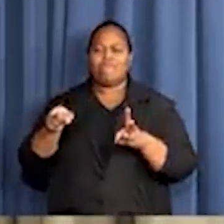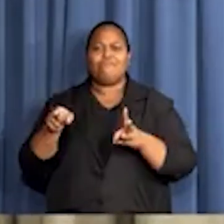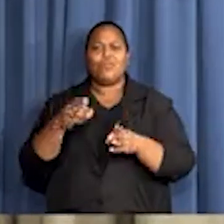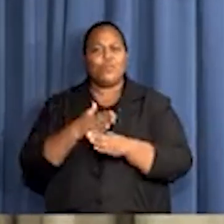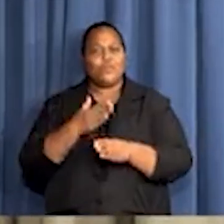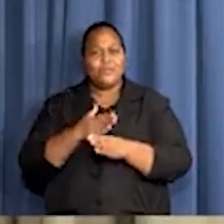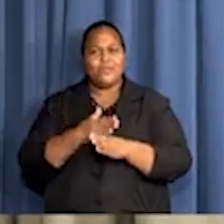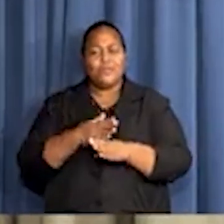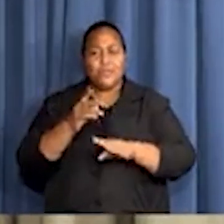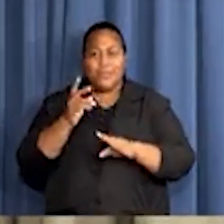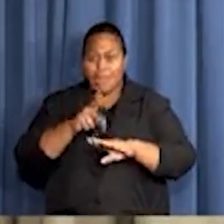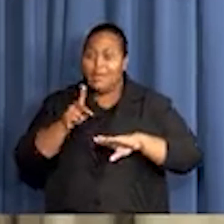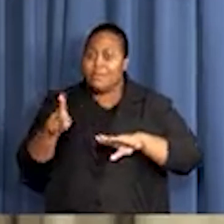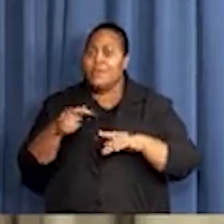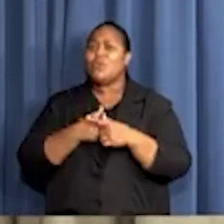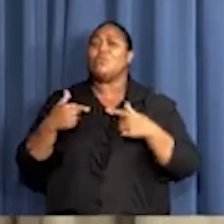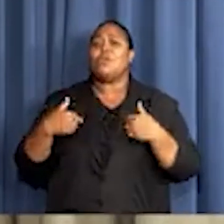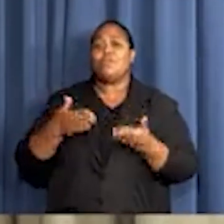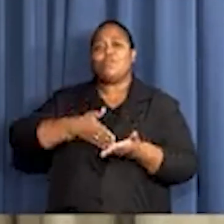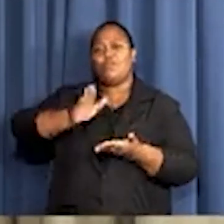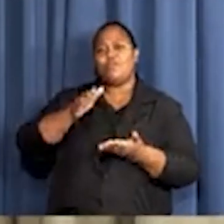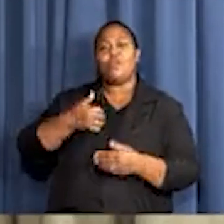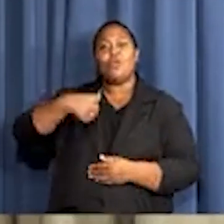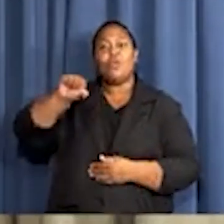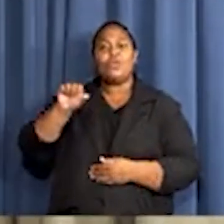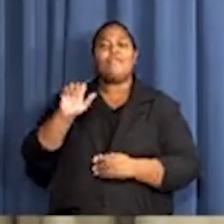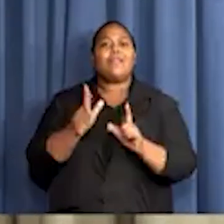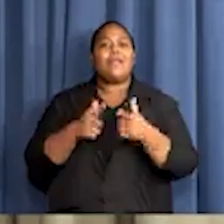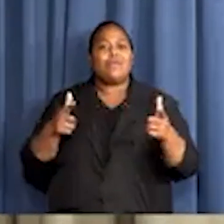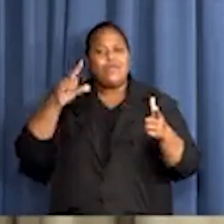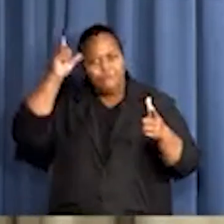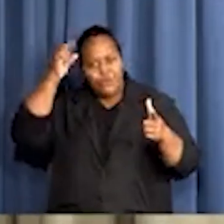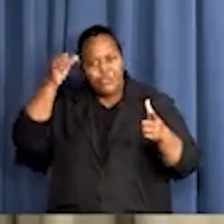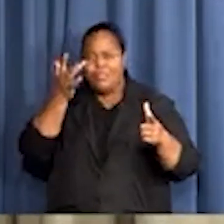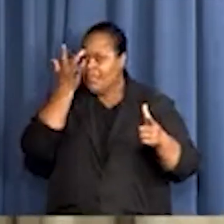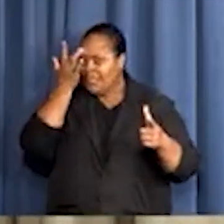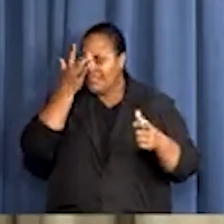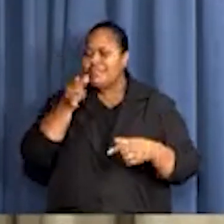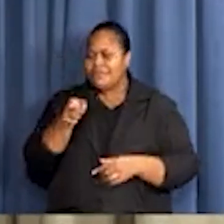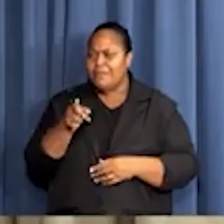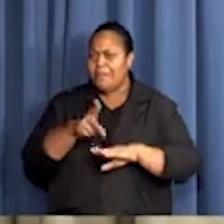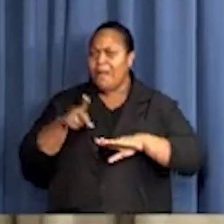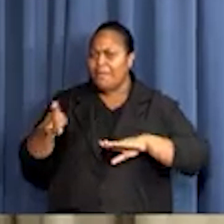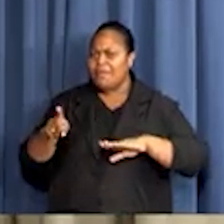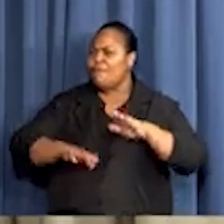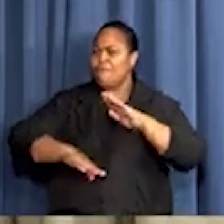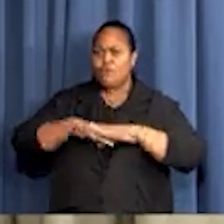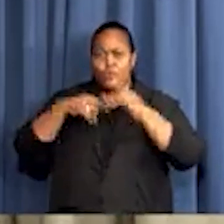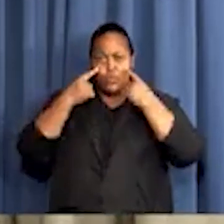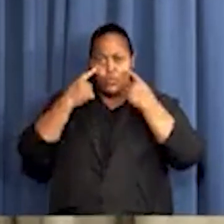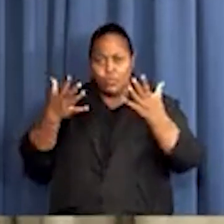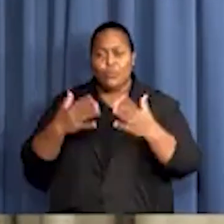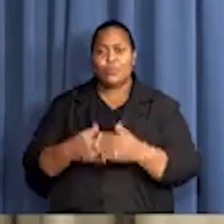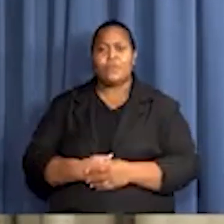functions. We have approved the use of our vernacular languages in the House to more fully reflect